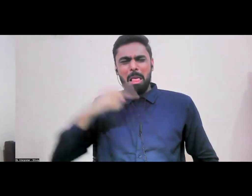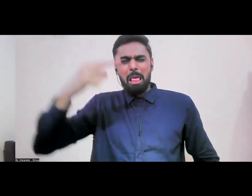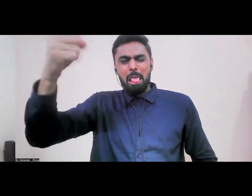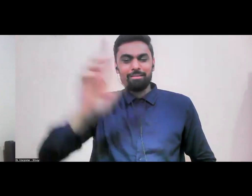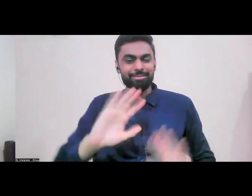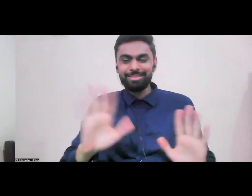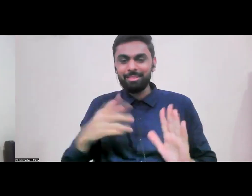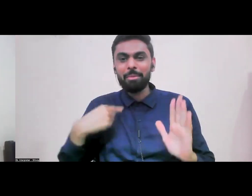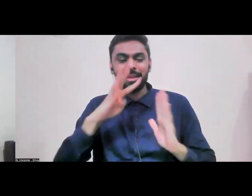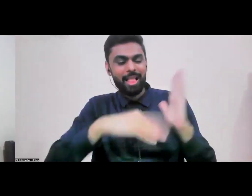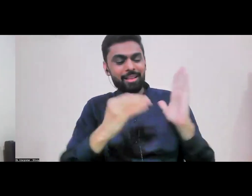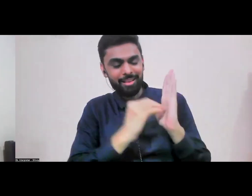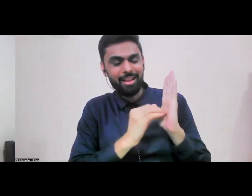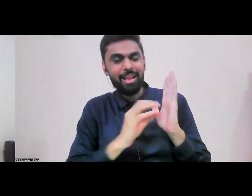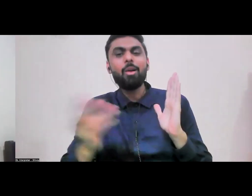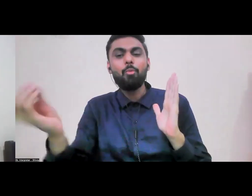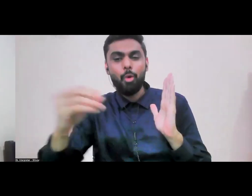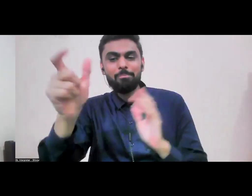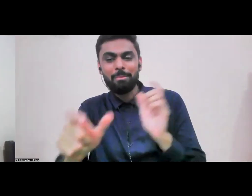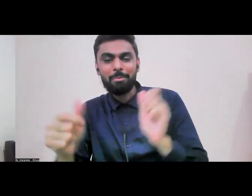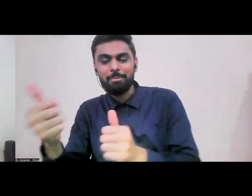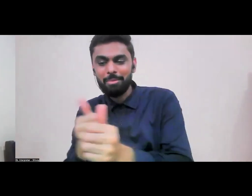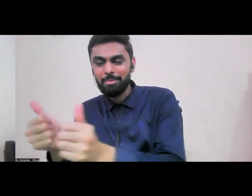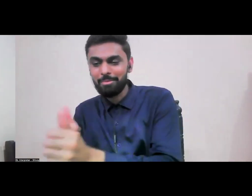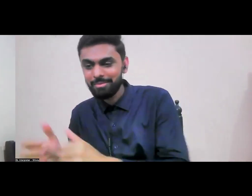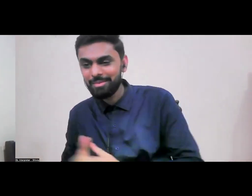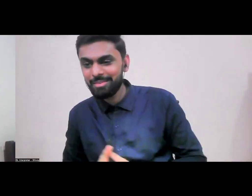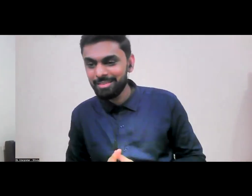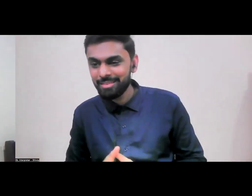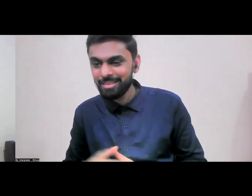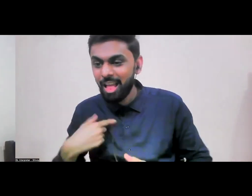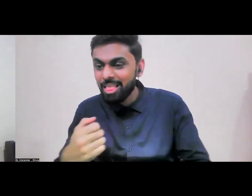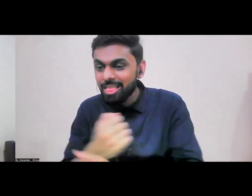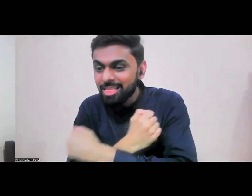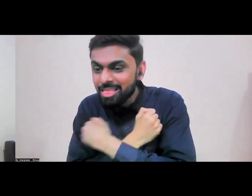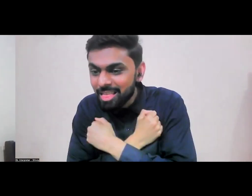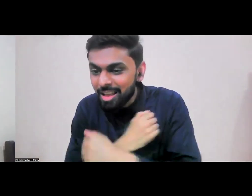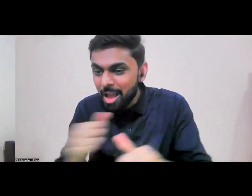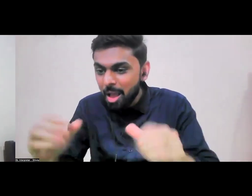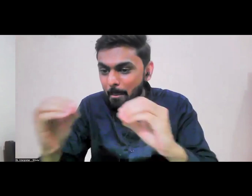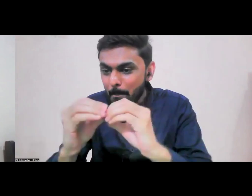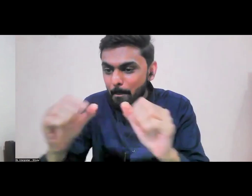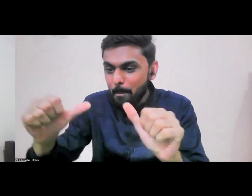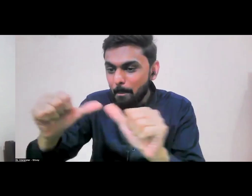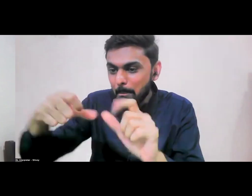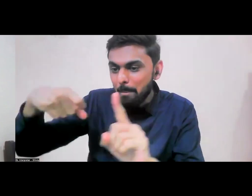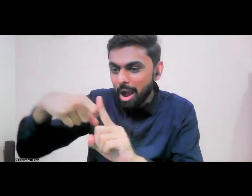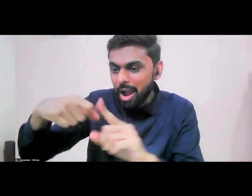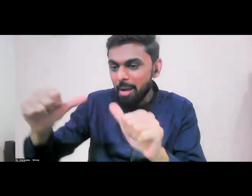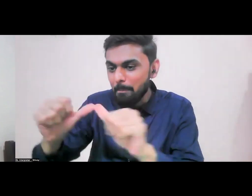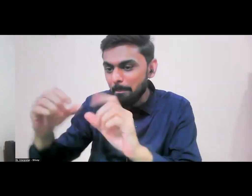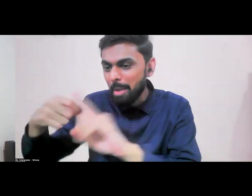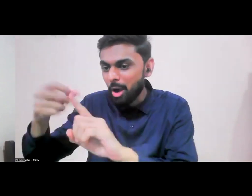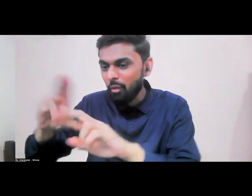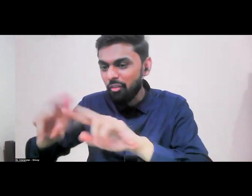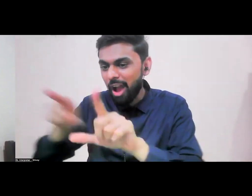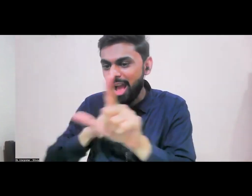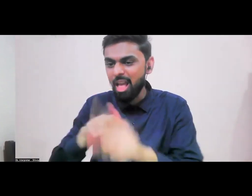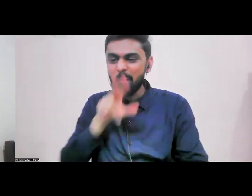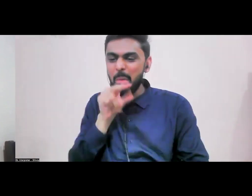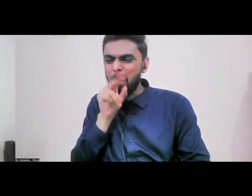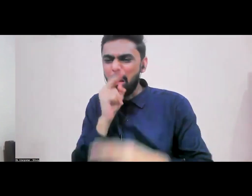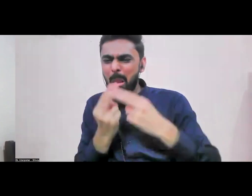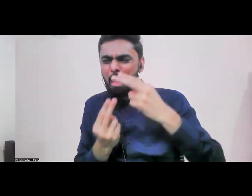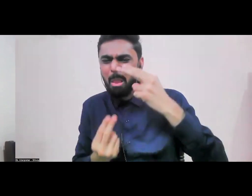marking my calendar. I liked buck-buckifying as well. Varsha, yes, thank you. I agree with that. Yeah, we need a little bit